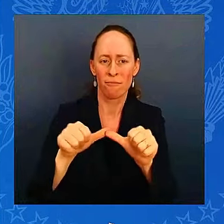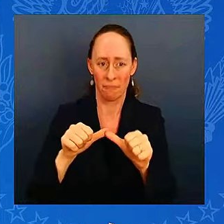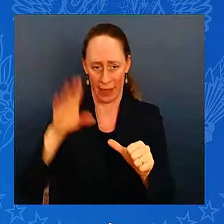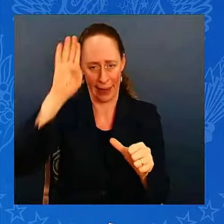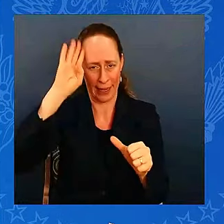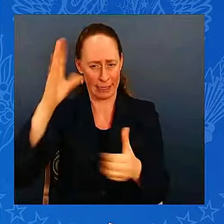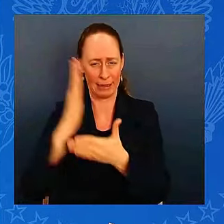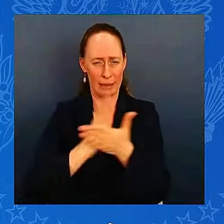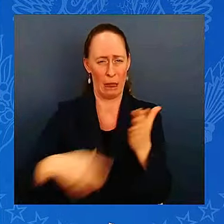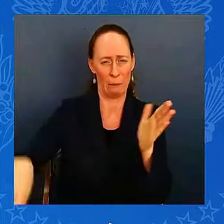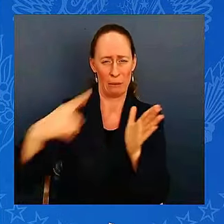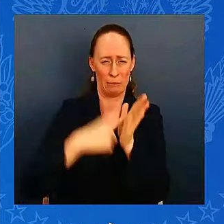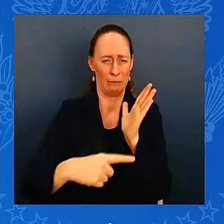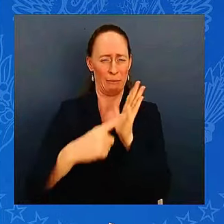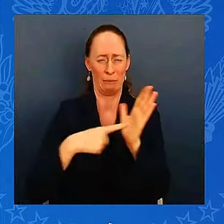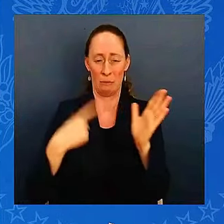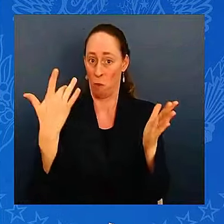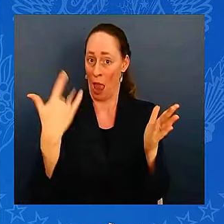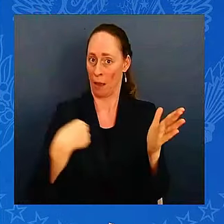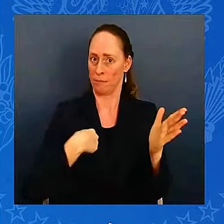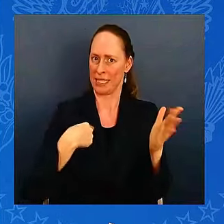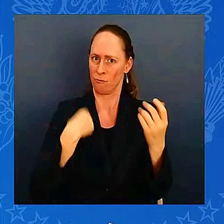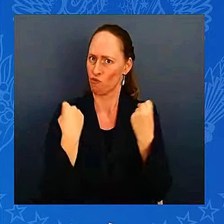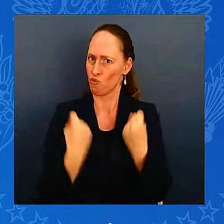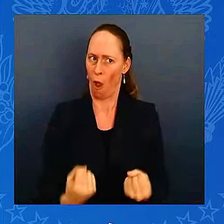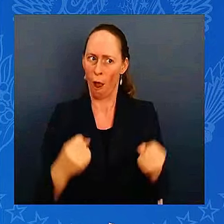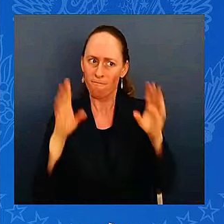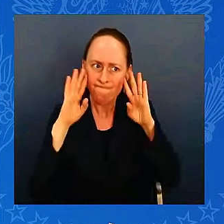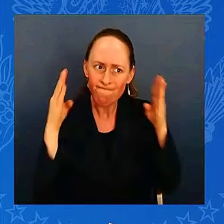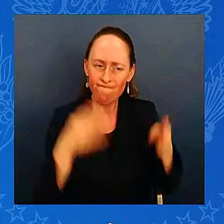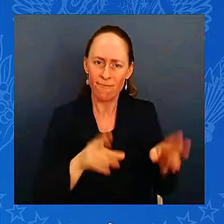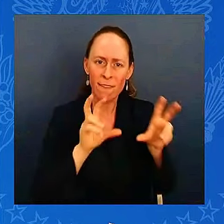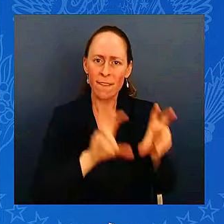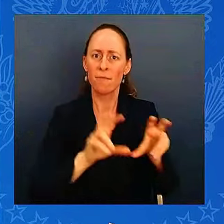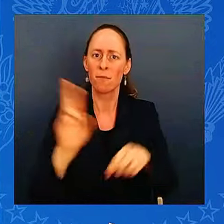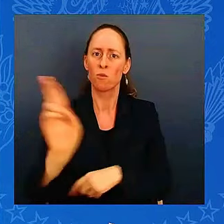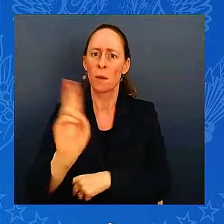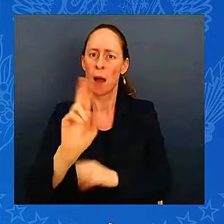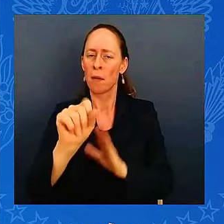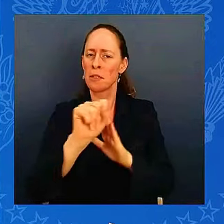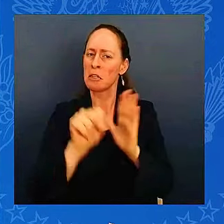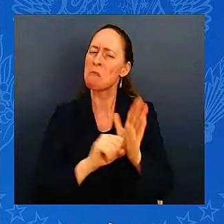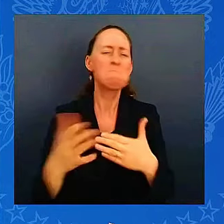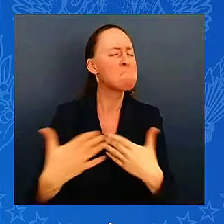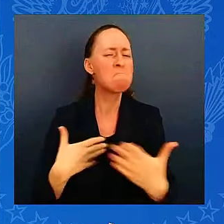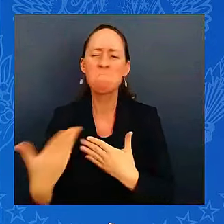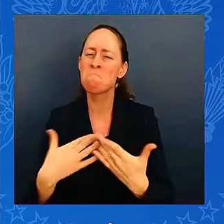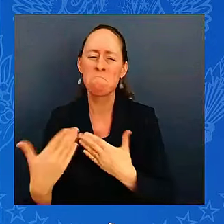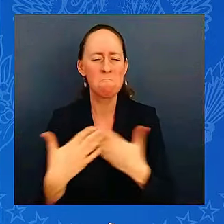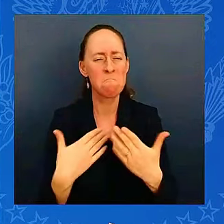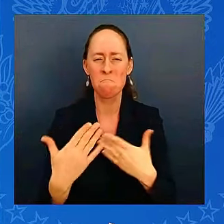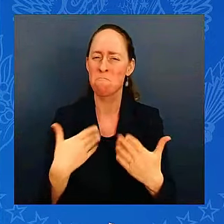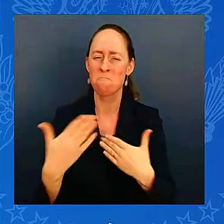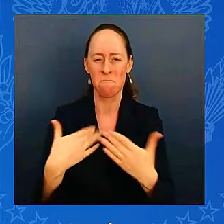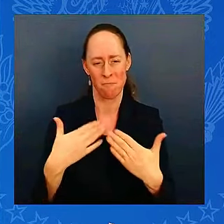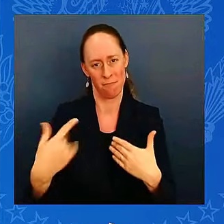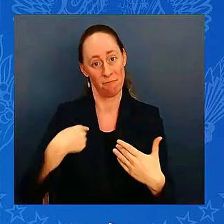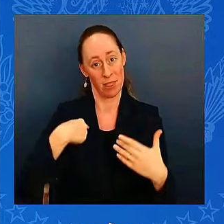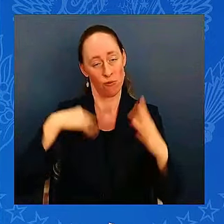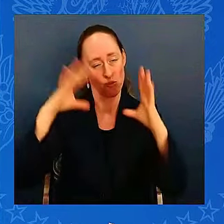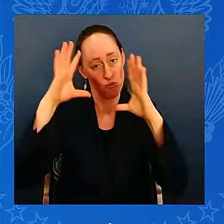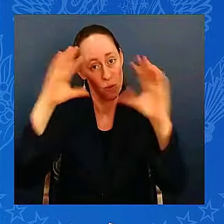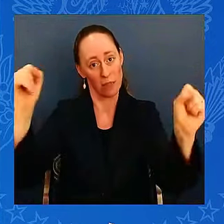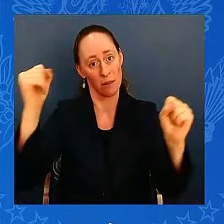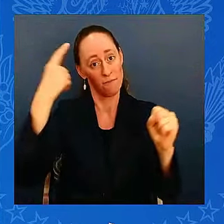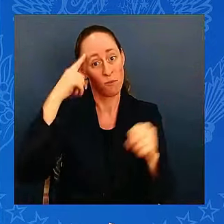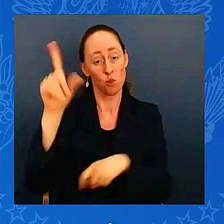for all people, whether they voted for me or not. And we're doing that in what I call investing in